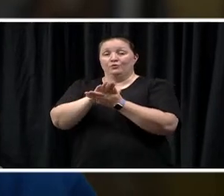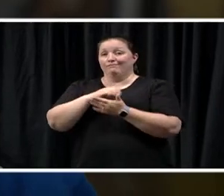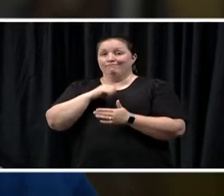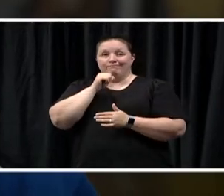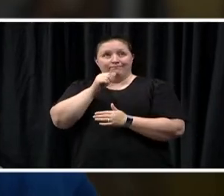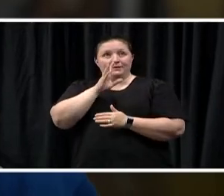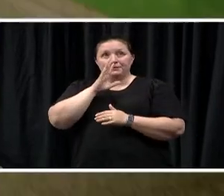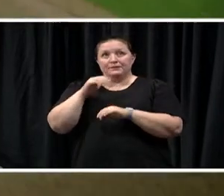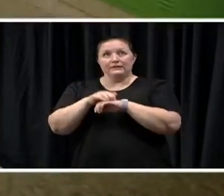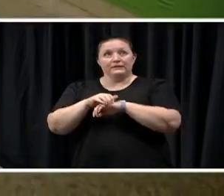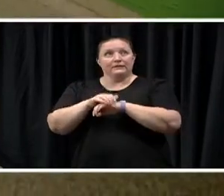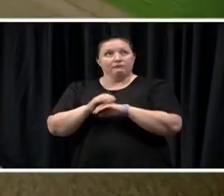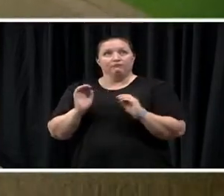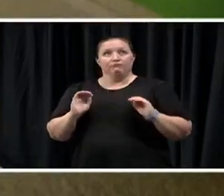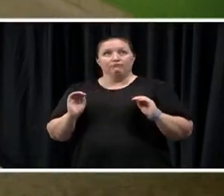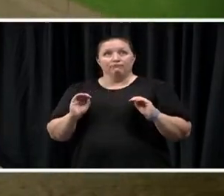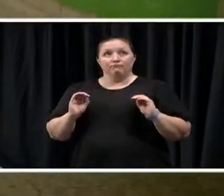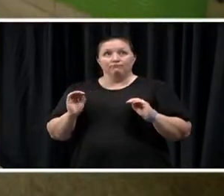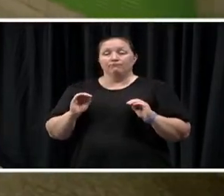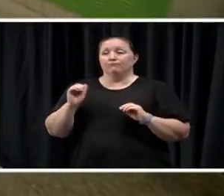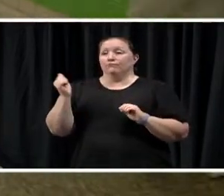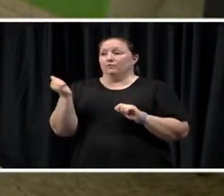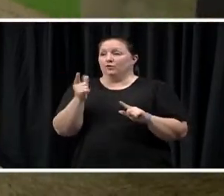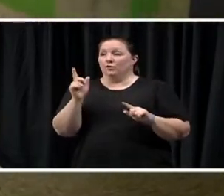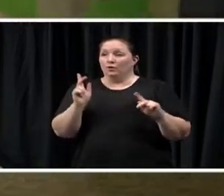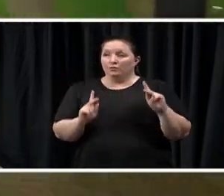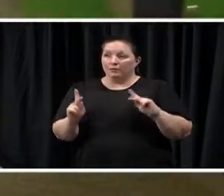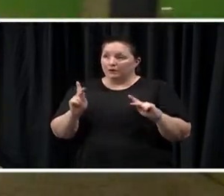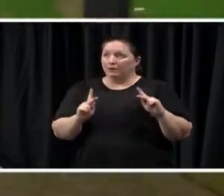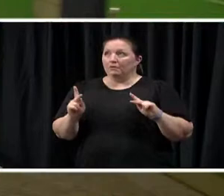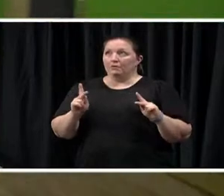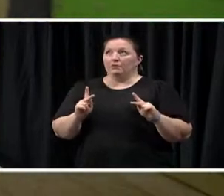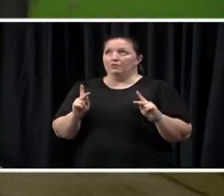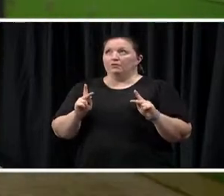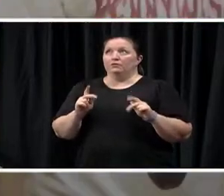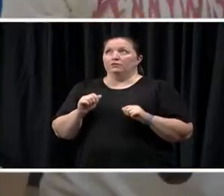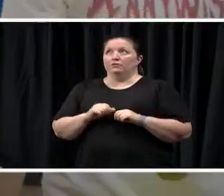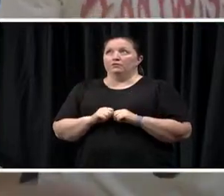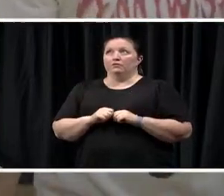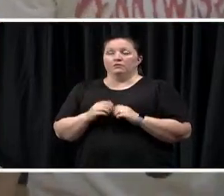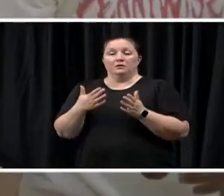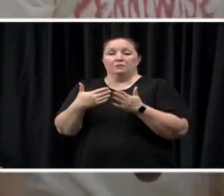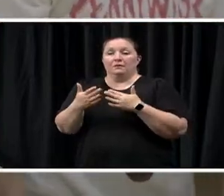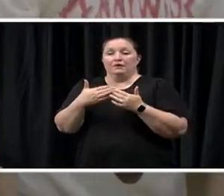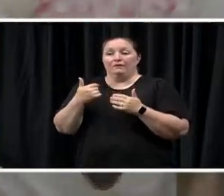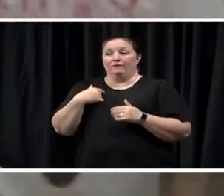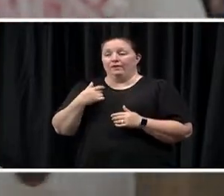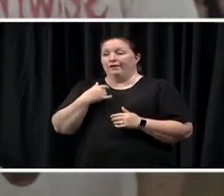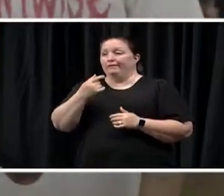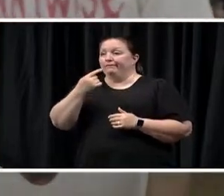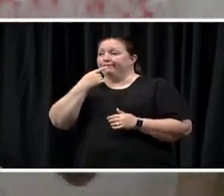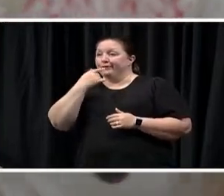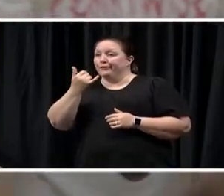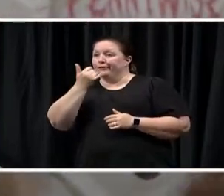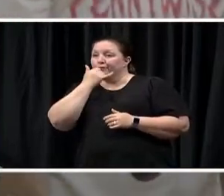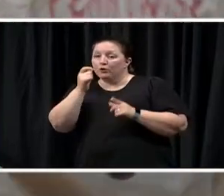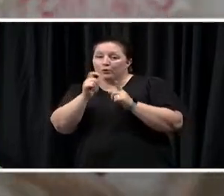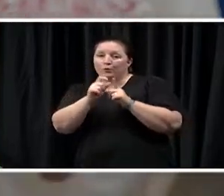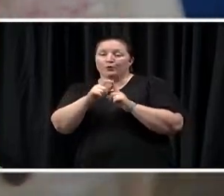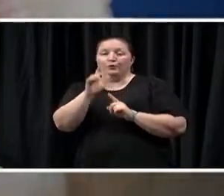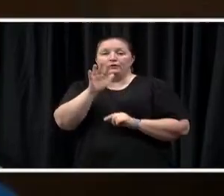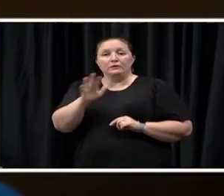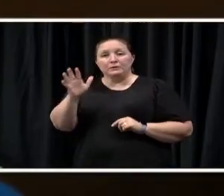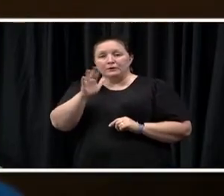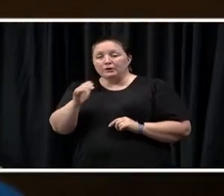English, and all the people, every single people, doesn't matter. If I said the wrong words with bad spell and